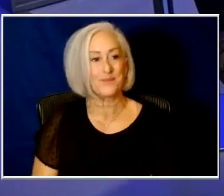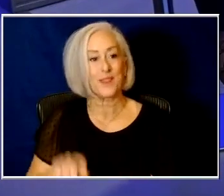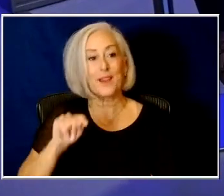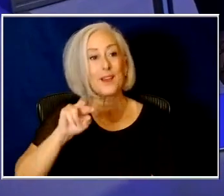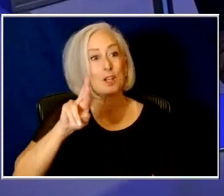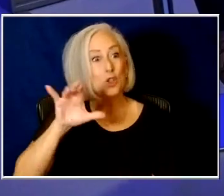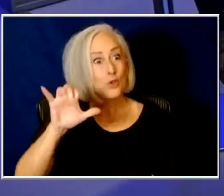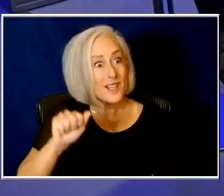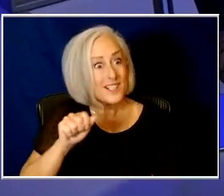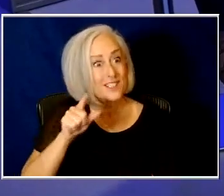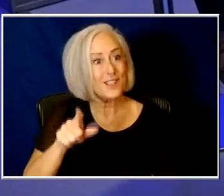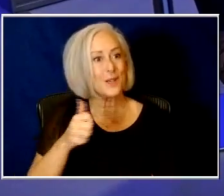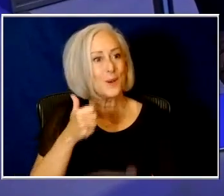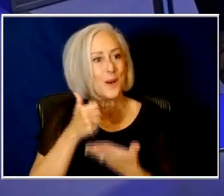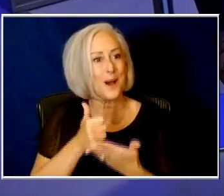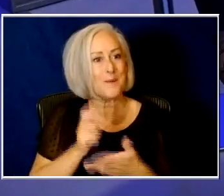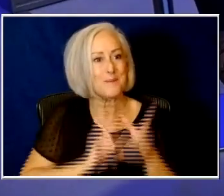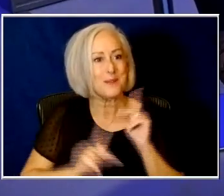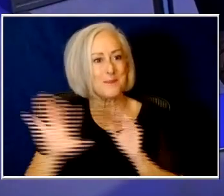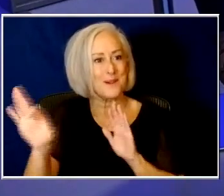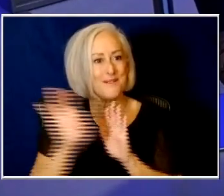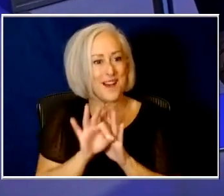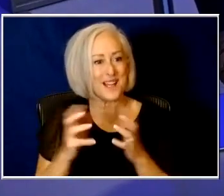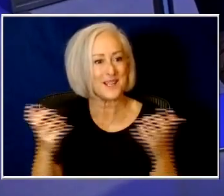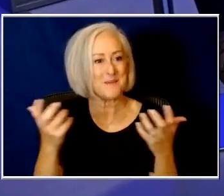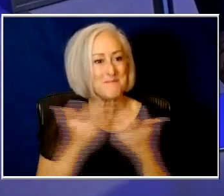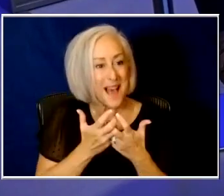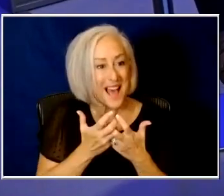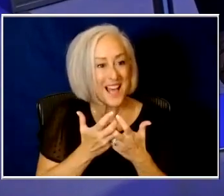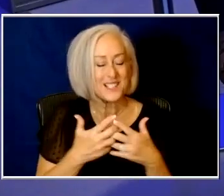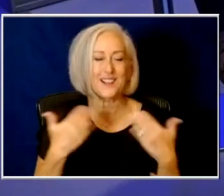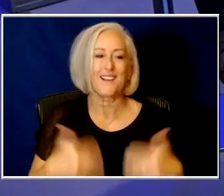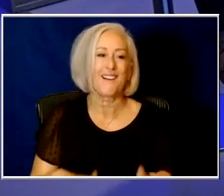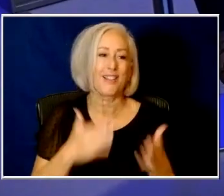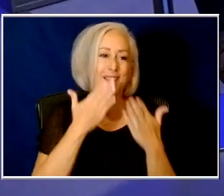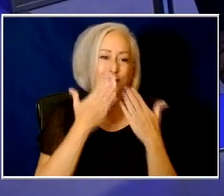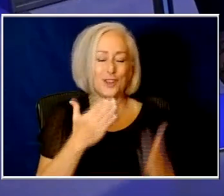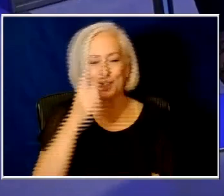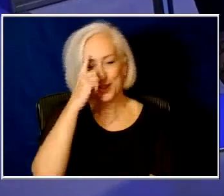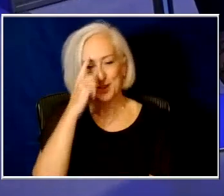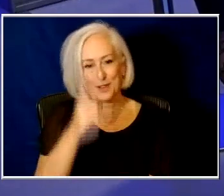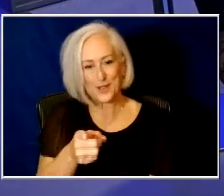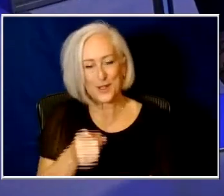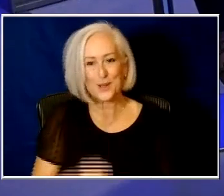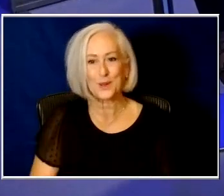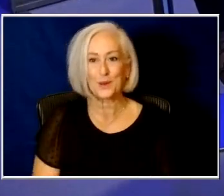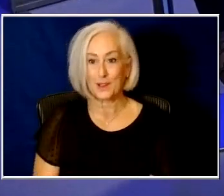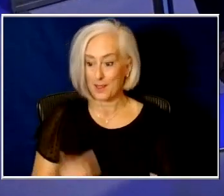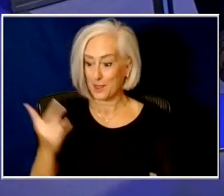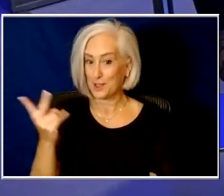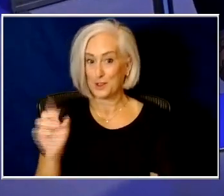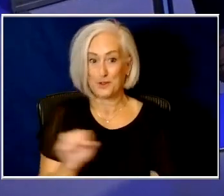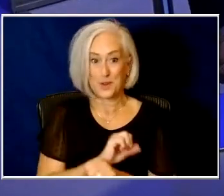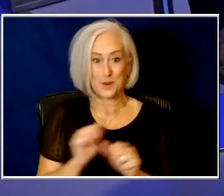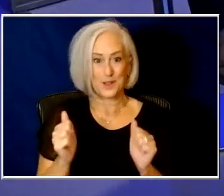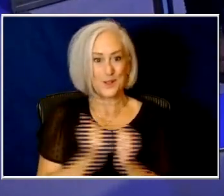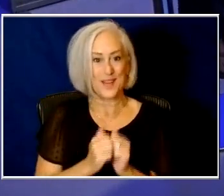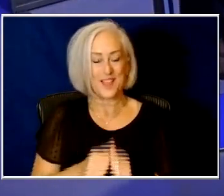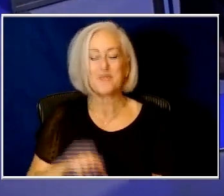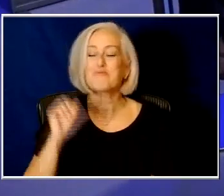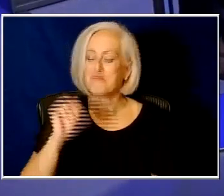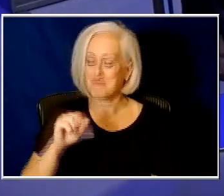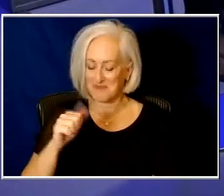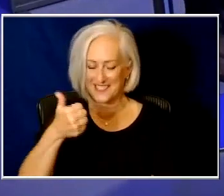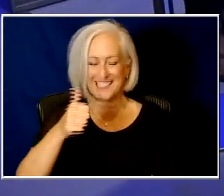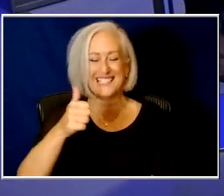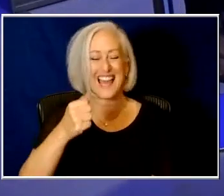match with a donor. Yeah. Thank goodness for people like you. You guys, how long have you all worked together? Oh, 10 more than years. 10 years. Yeah. All right, I got 20